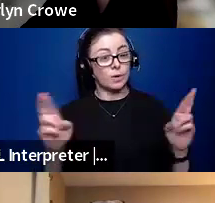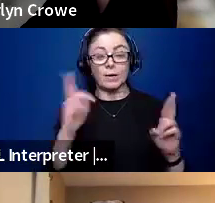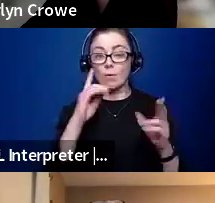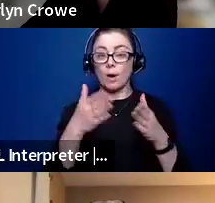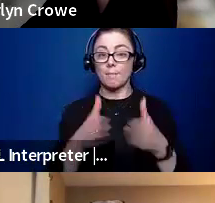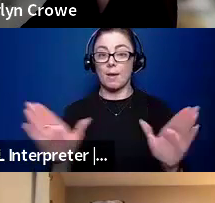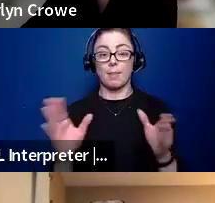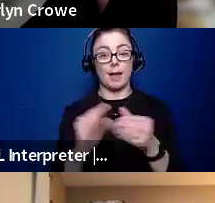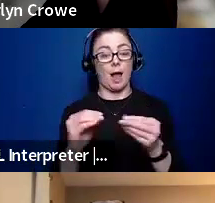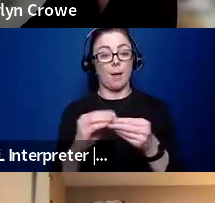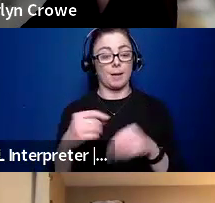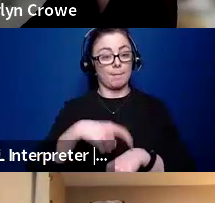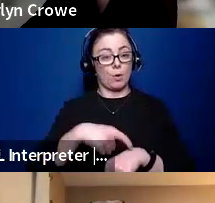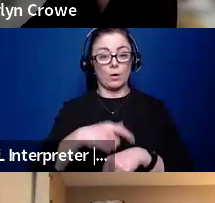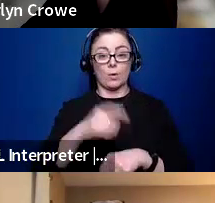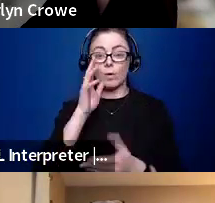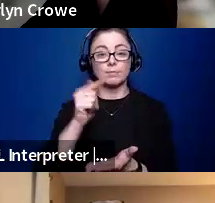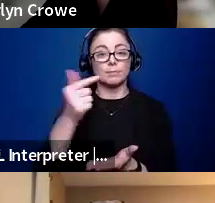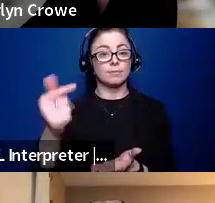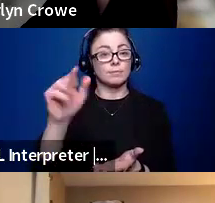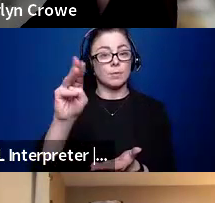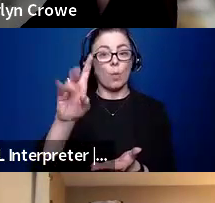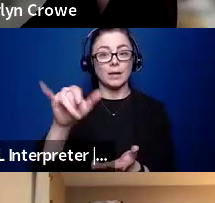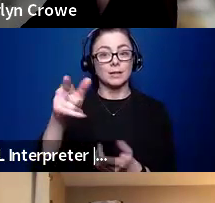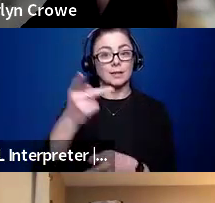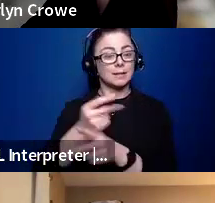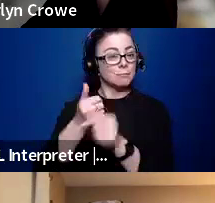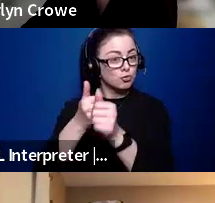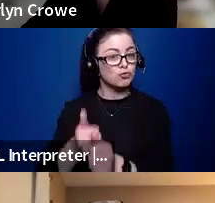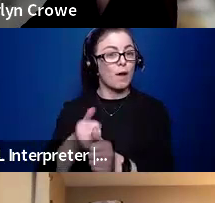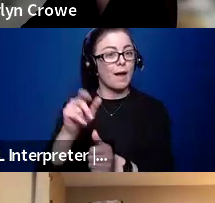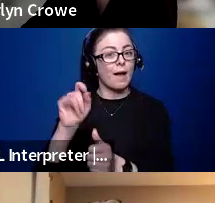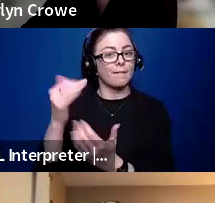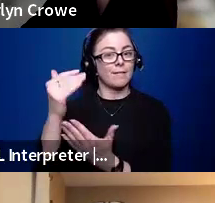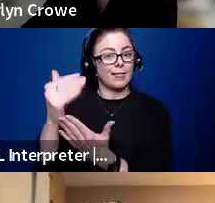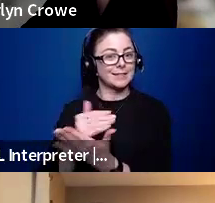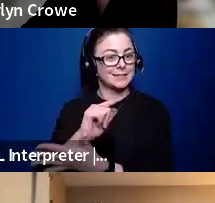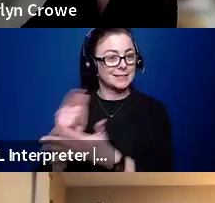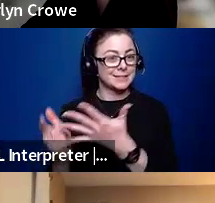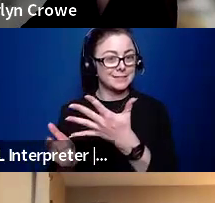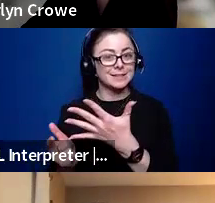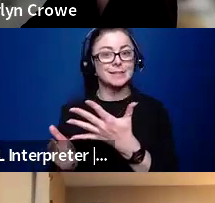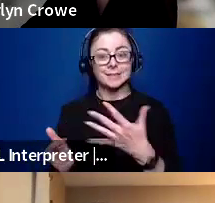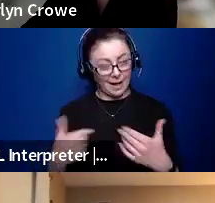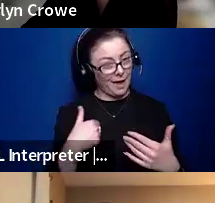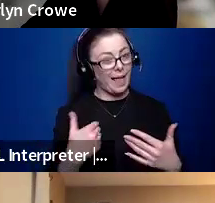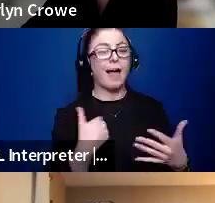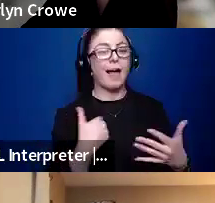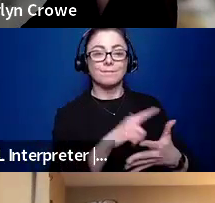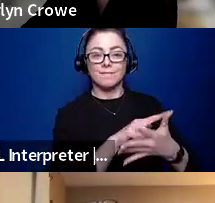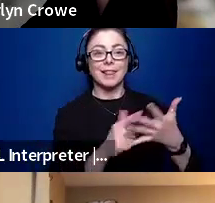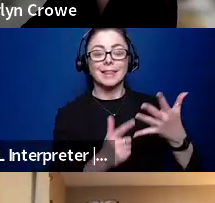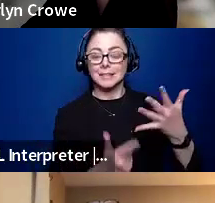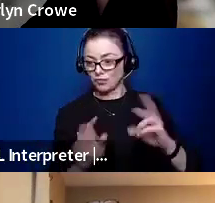comment period, and I'm going to turn it over to Wendy, who's keeping track of our list. I've got the list going, so